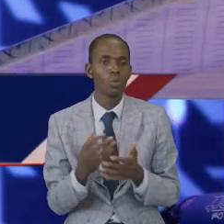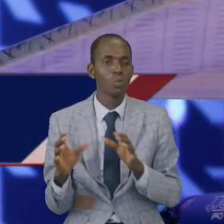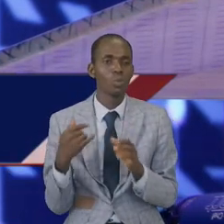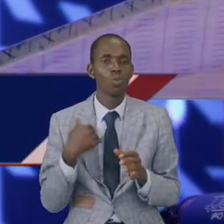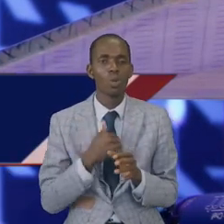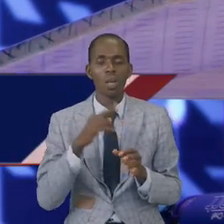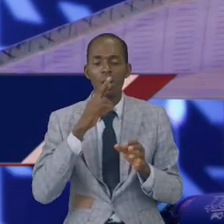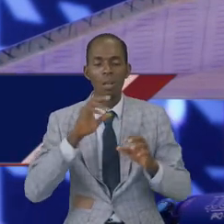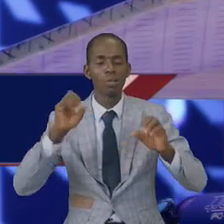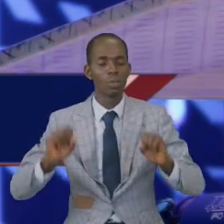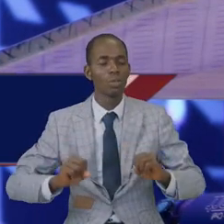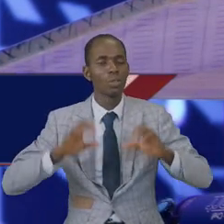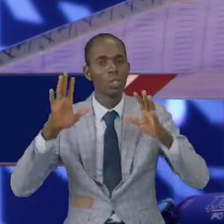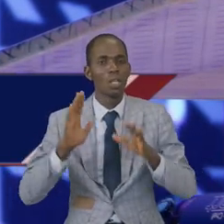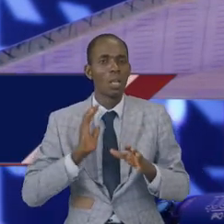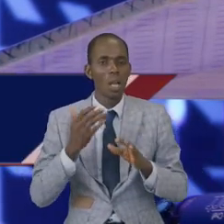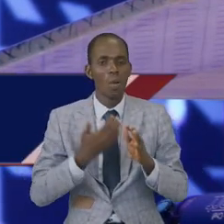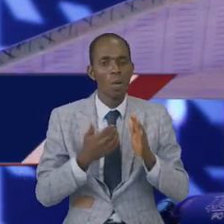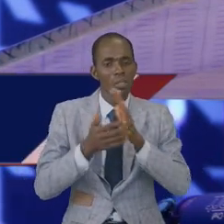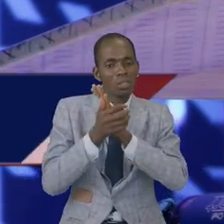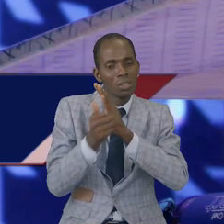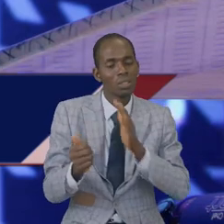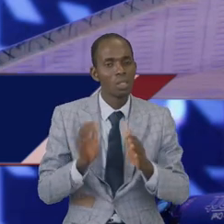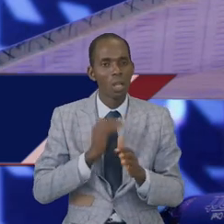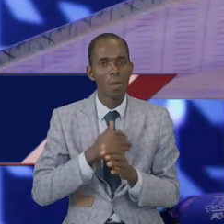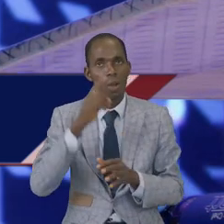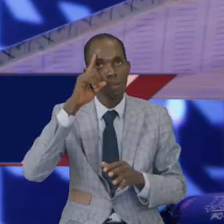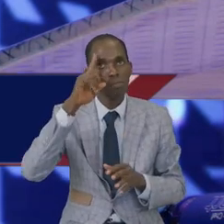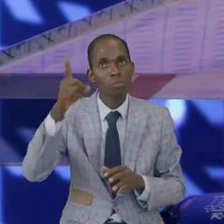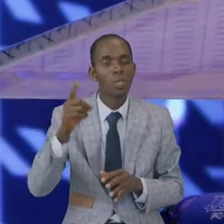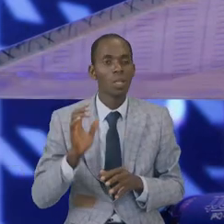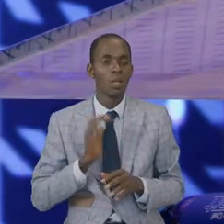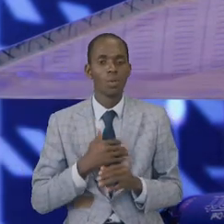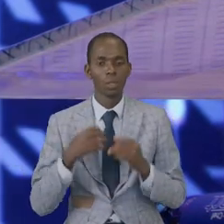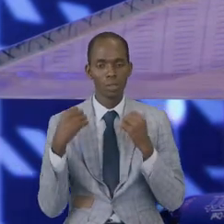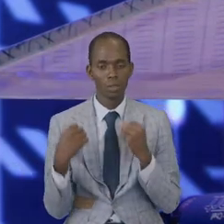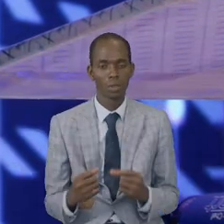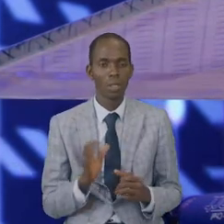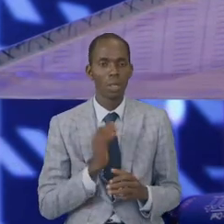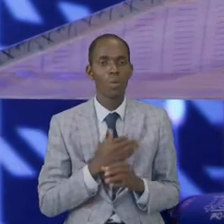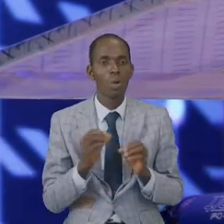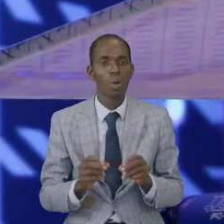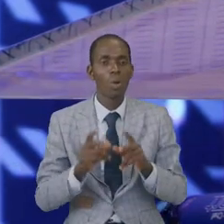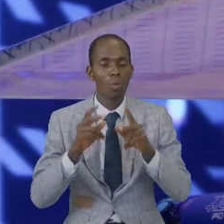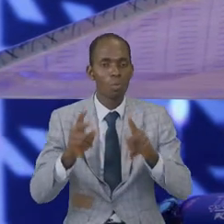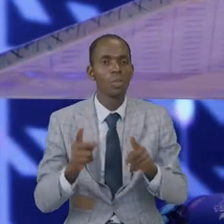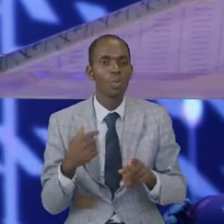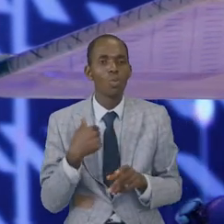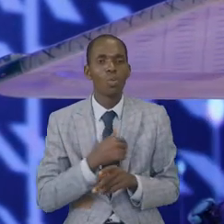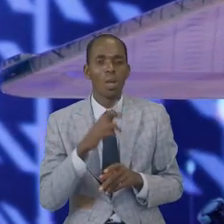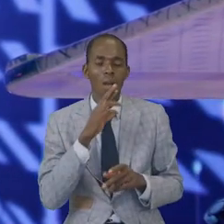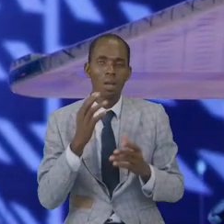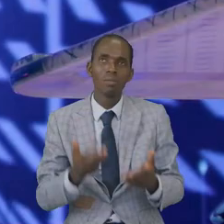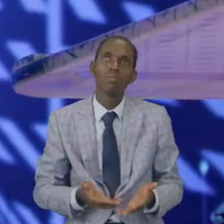consecrate our skill, our strength, our ability, our opportunity, our privilege. We